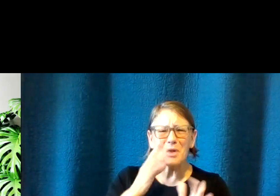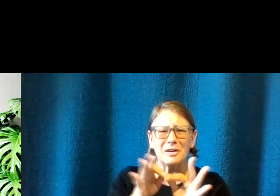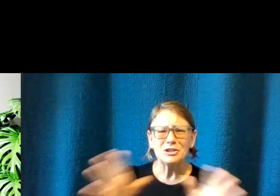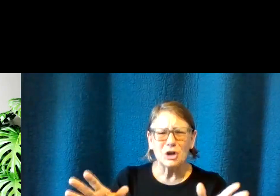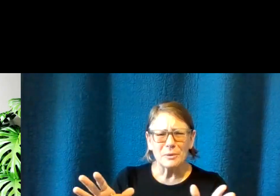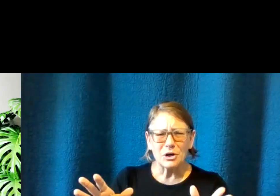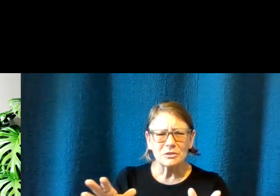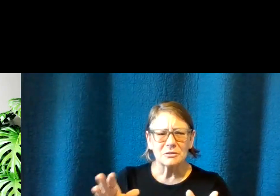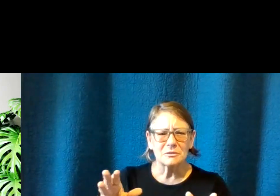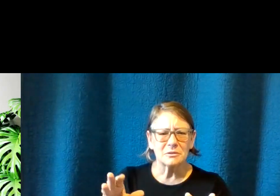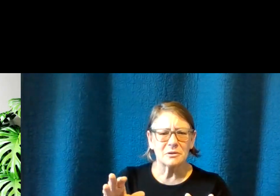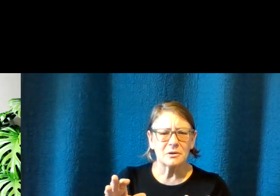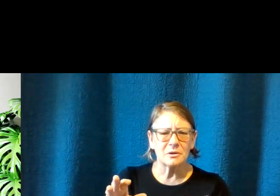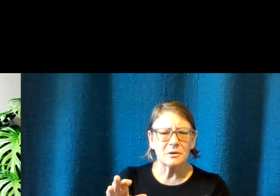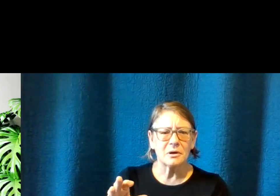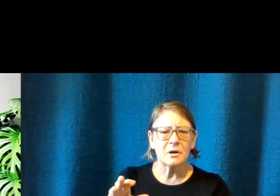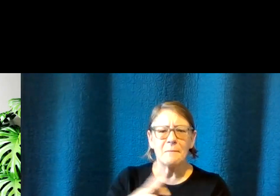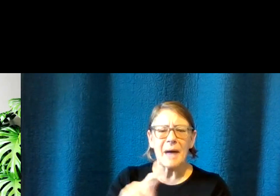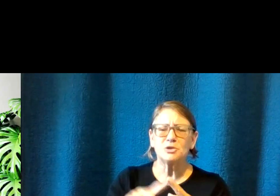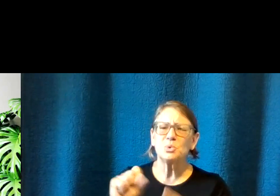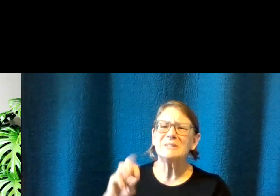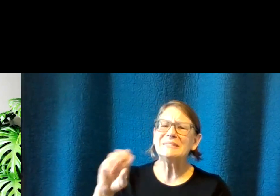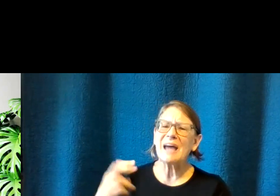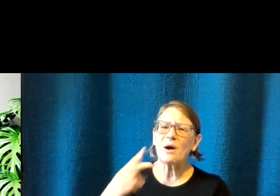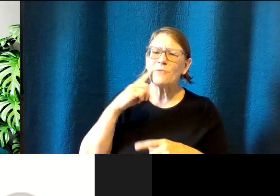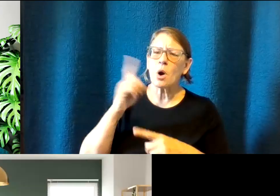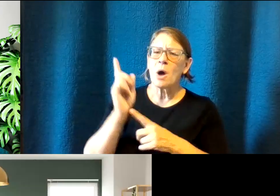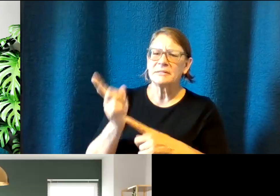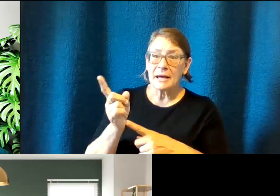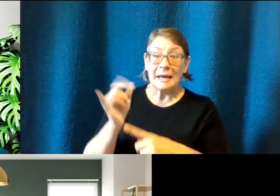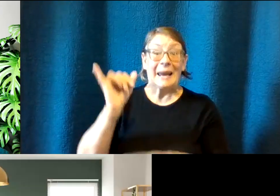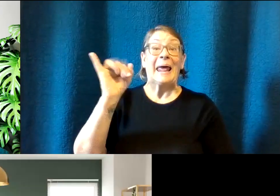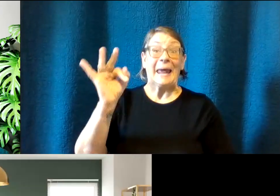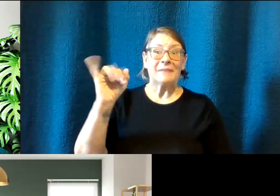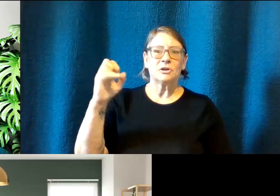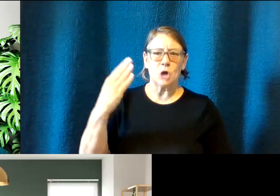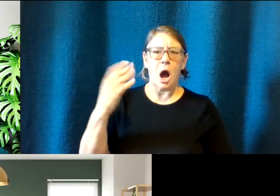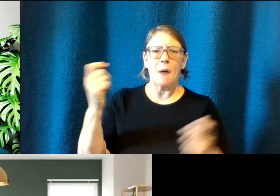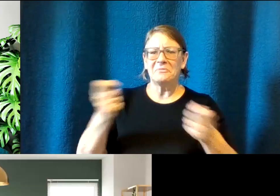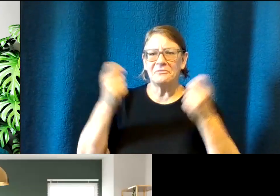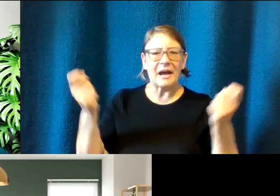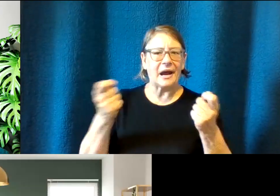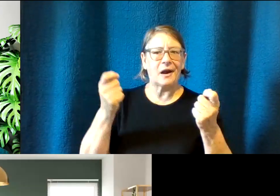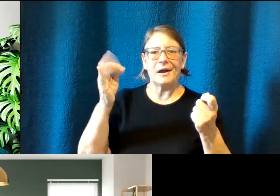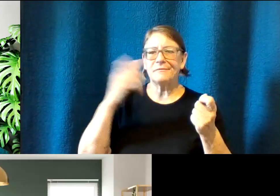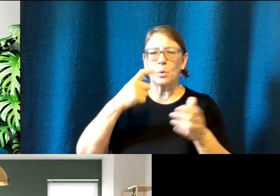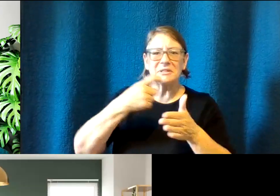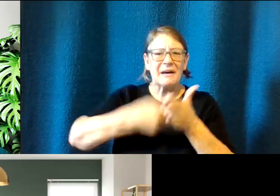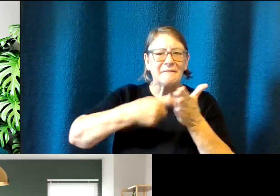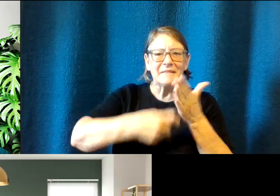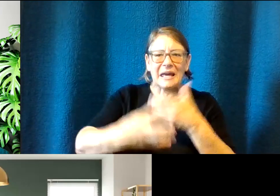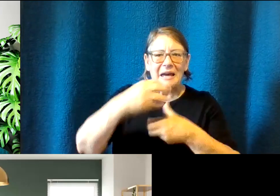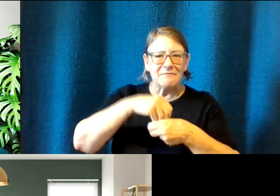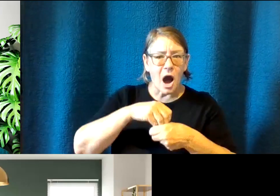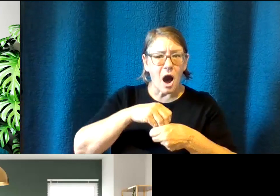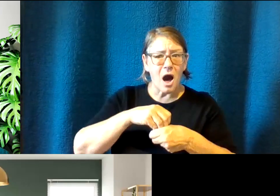Sarah, I just back to you for 1 second. If a fair was, if there was some fees involved and it was split